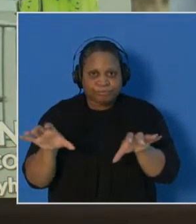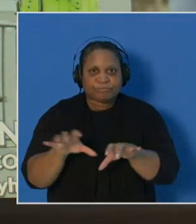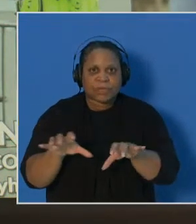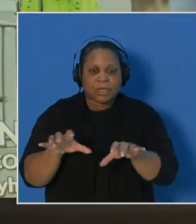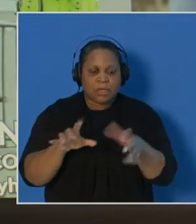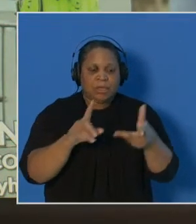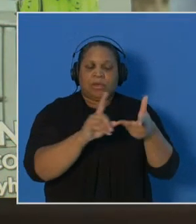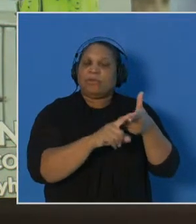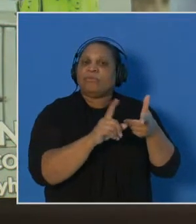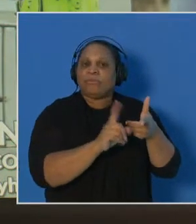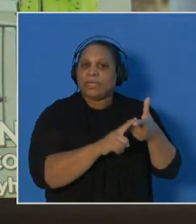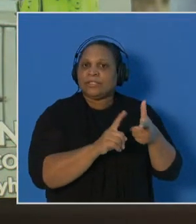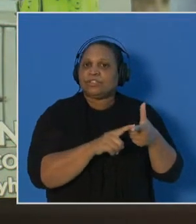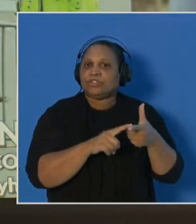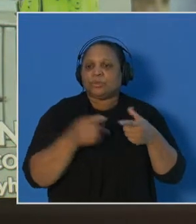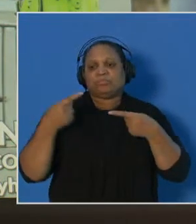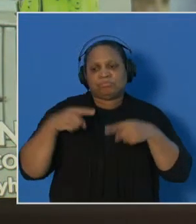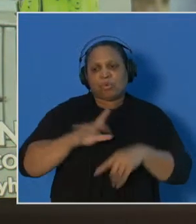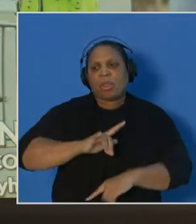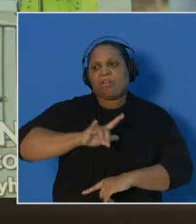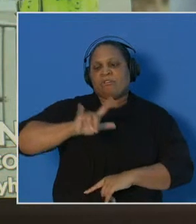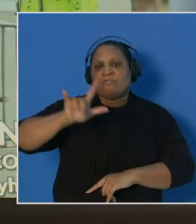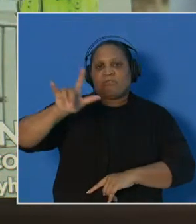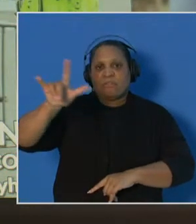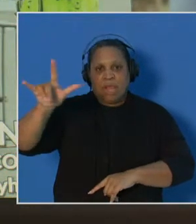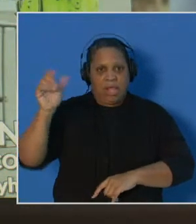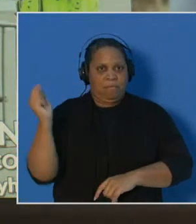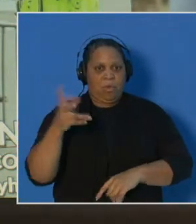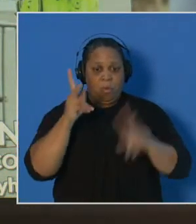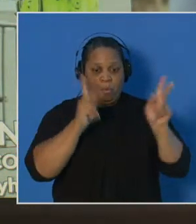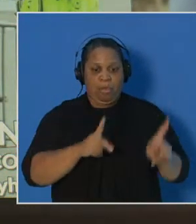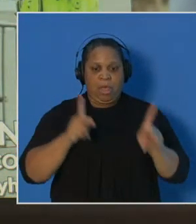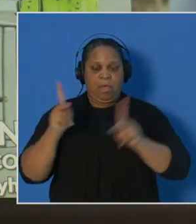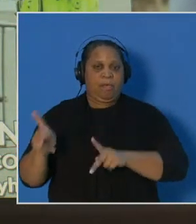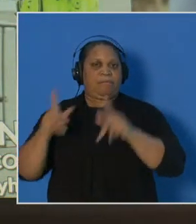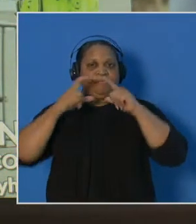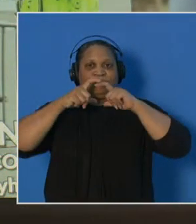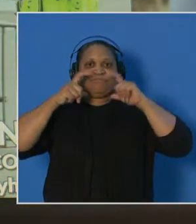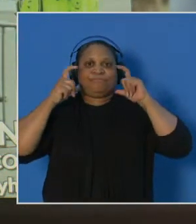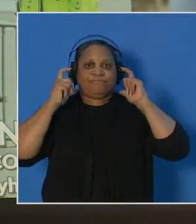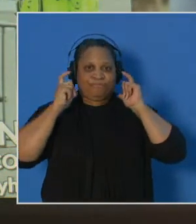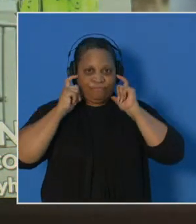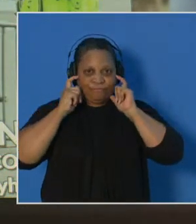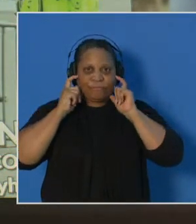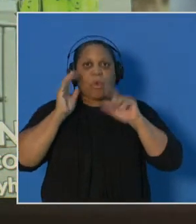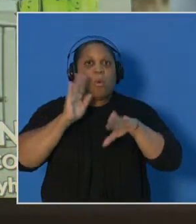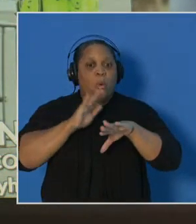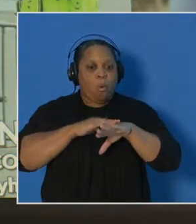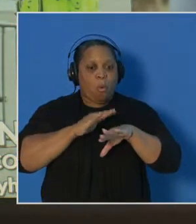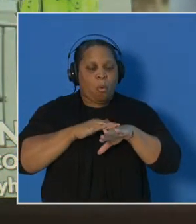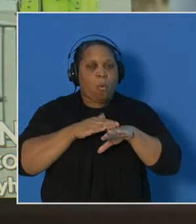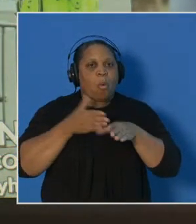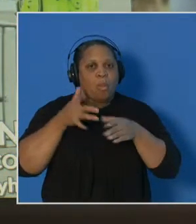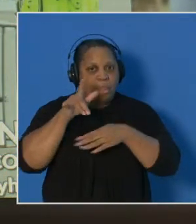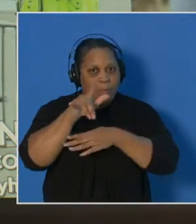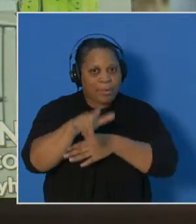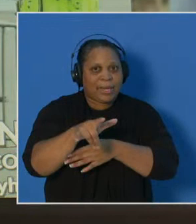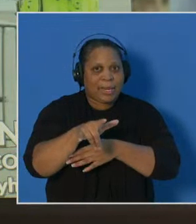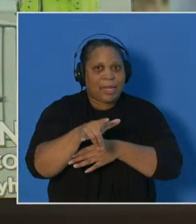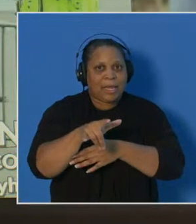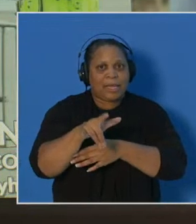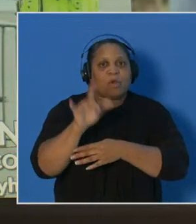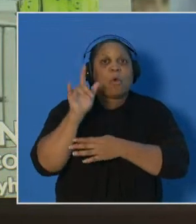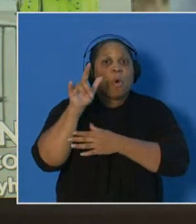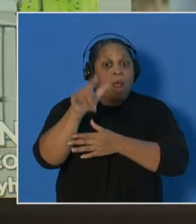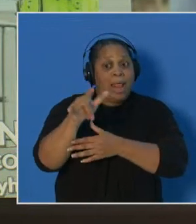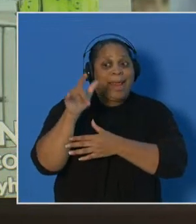flight. During the flight, all airline passengers must wear a face mask while on board the plane. Airlines will